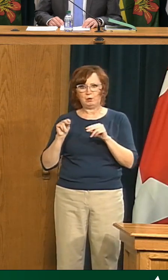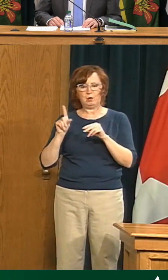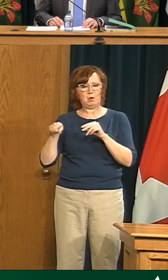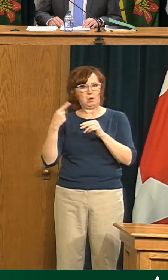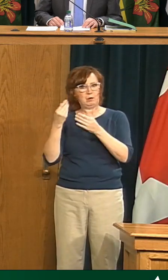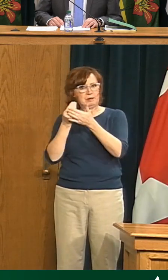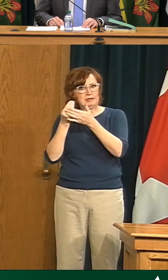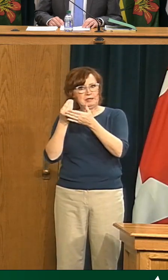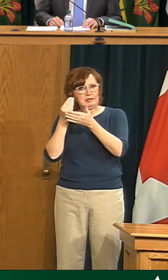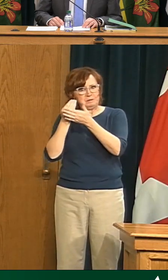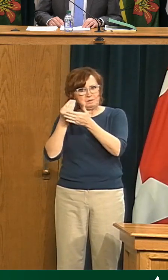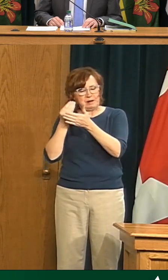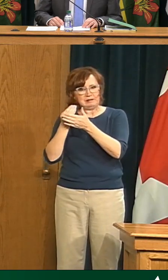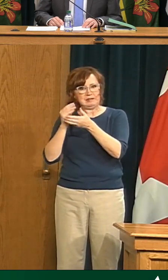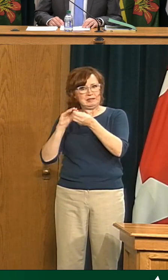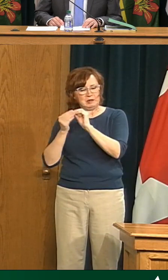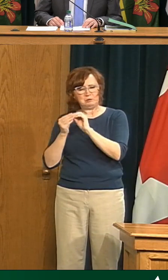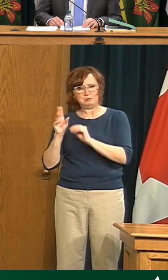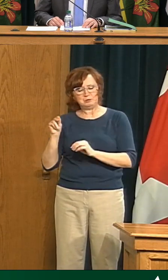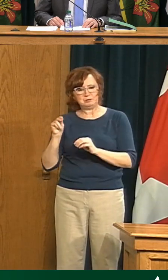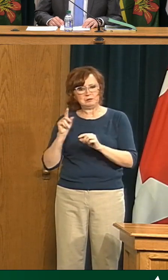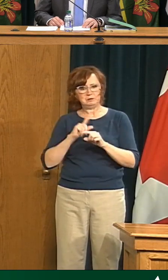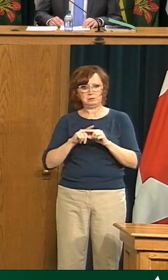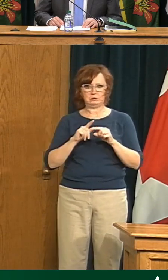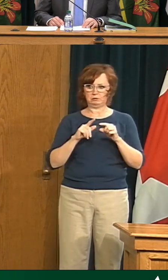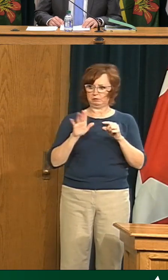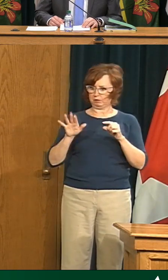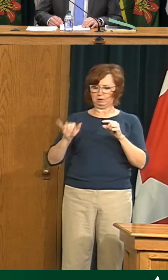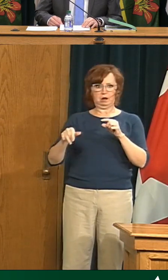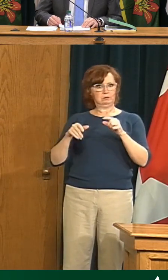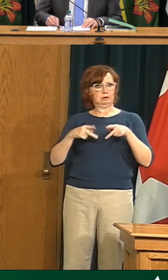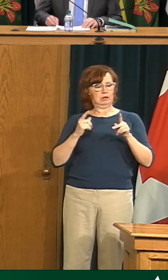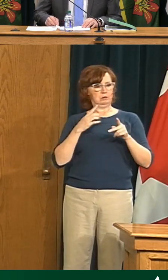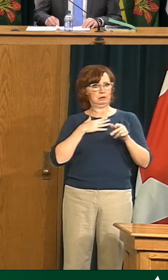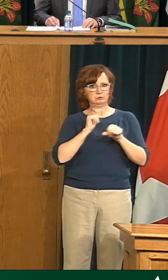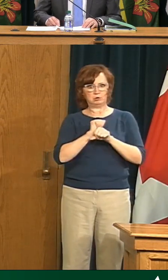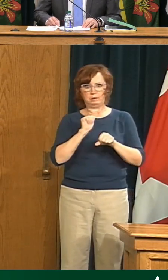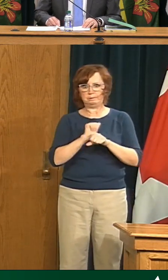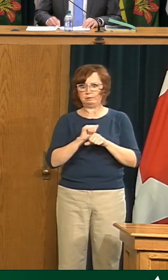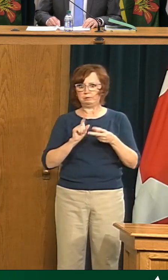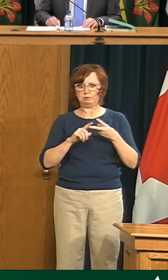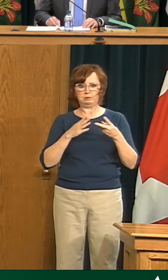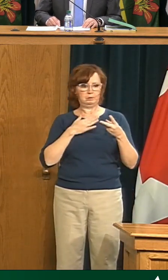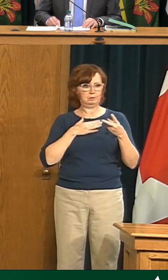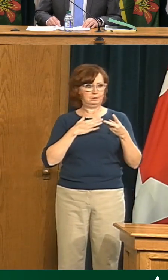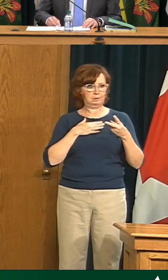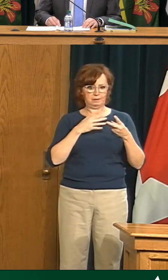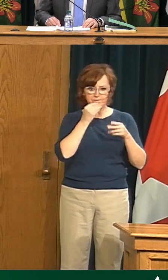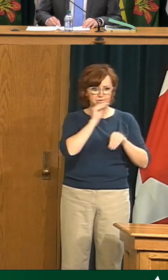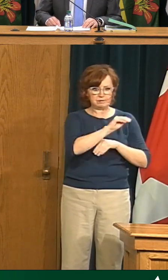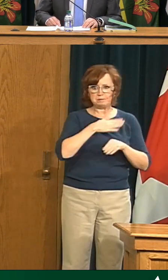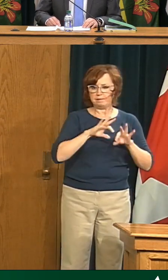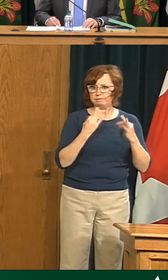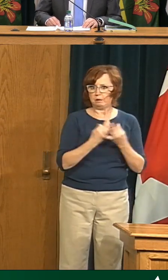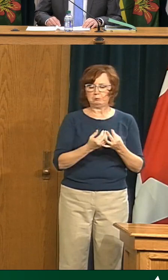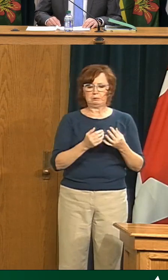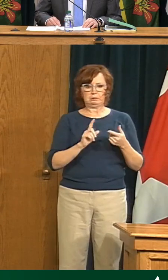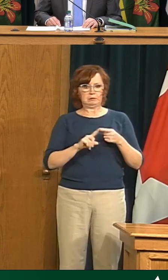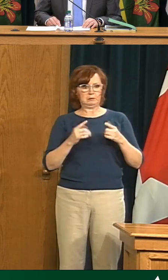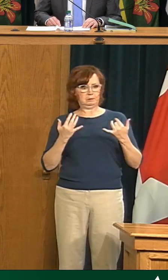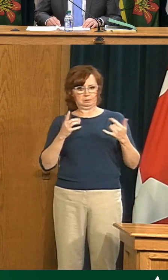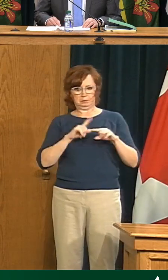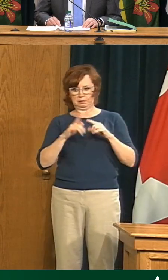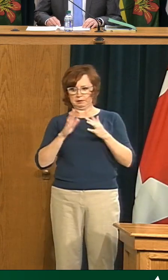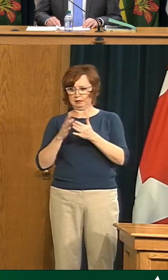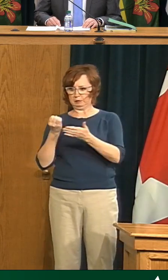And today, that job may be gone. The economy is the small business that you spent your life and your life savings building.